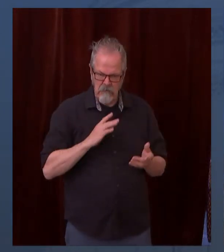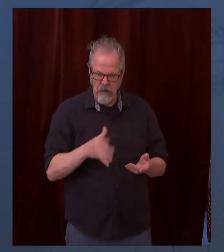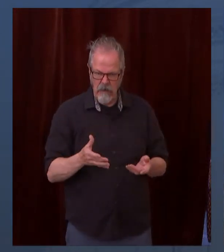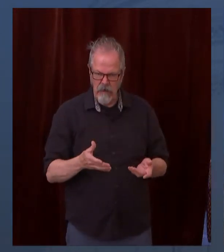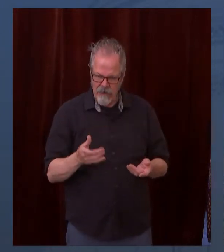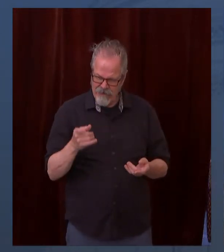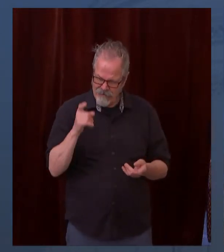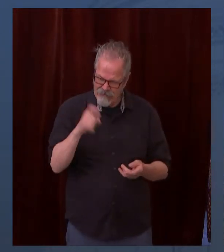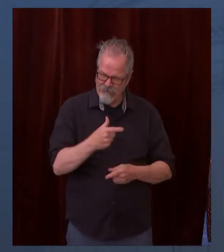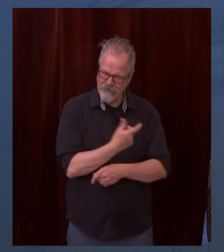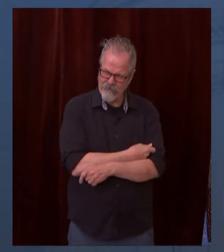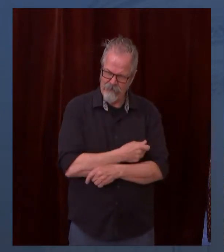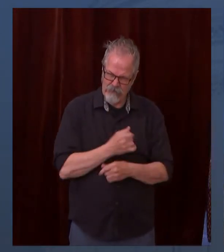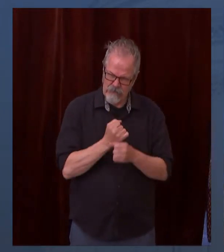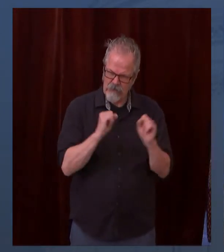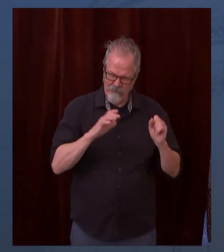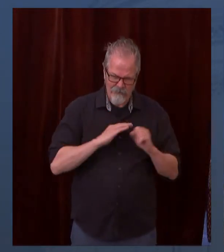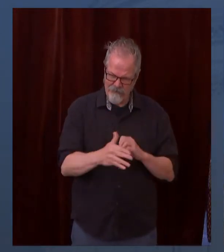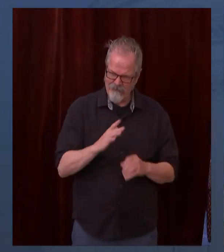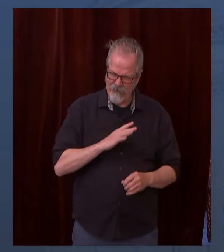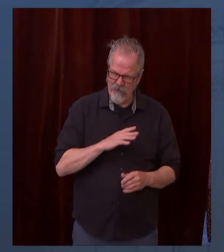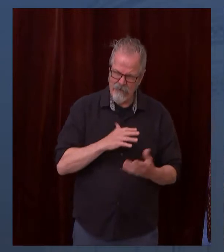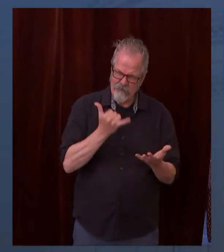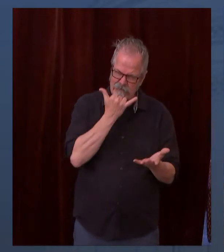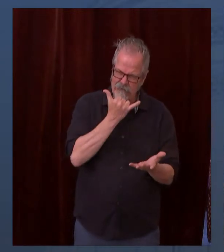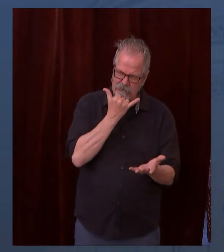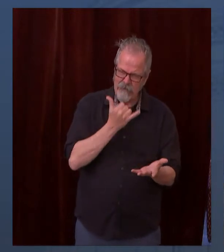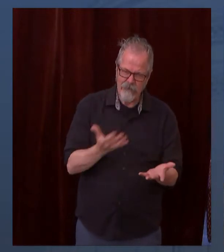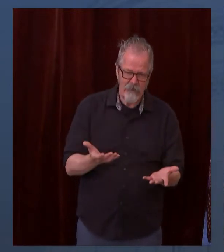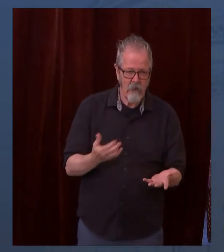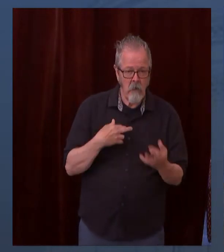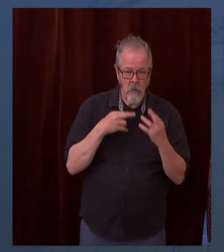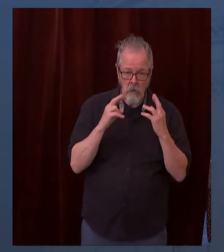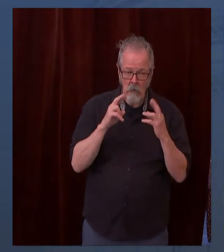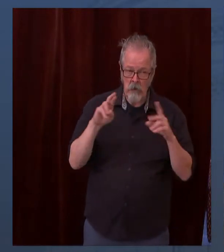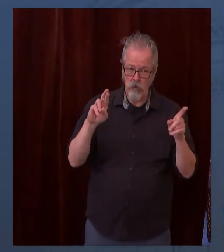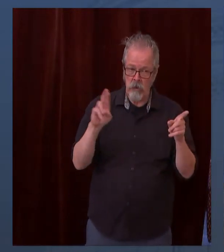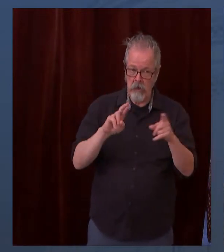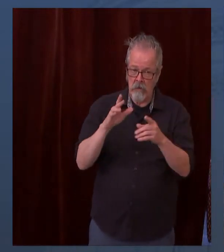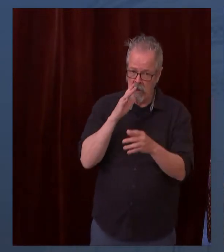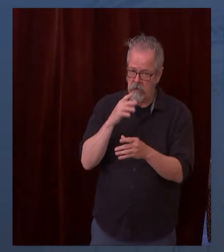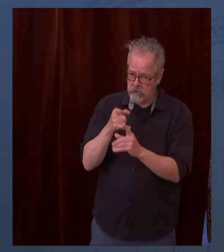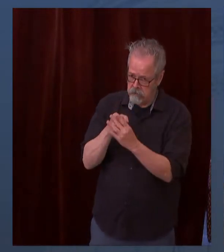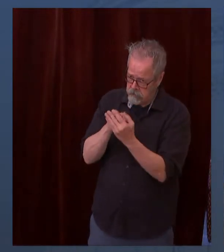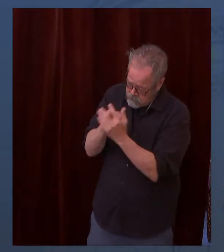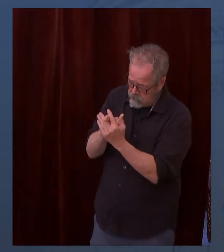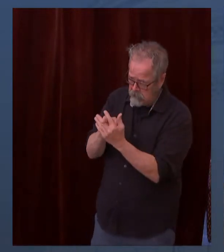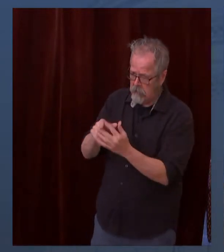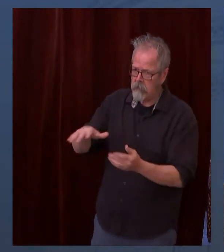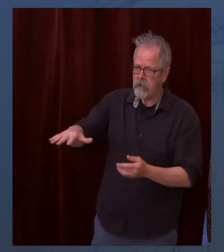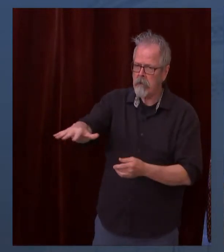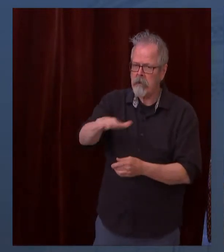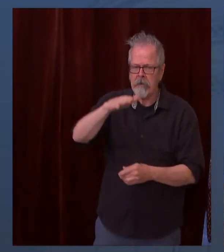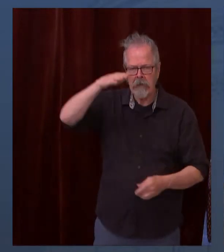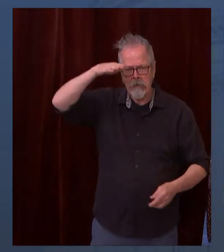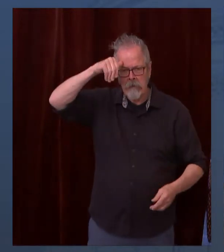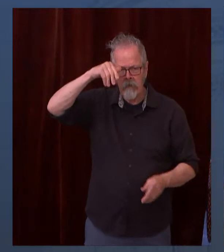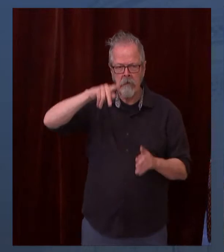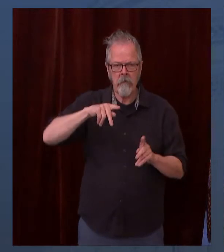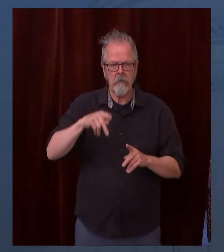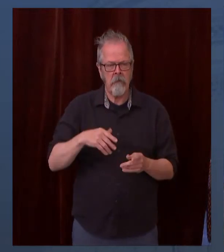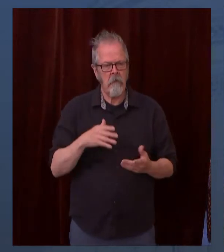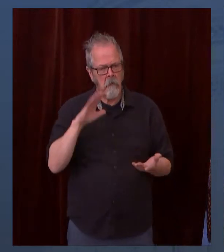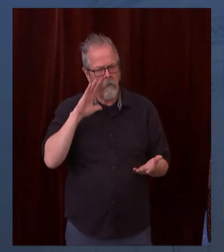increase more people coming in. So long and the short of it, We remain confident that this is going to